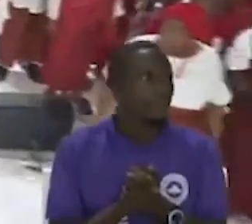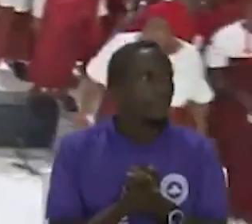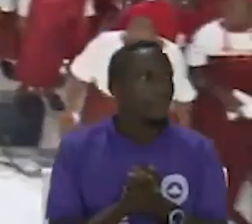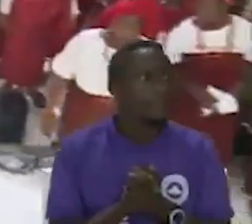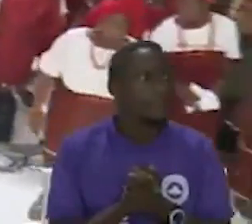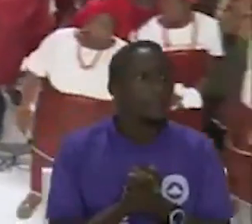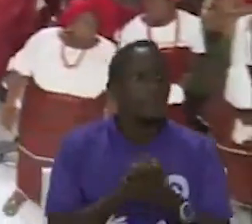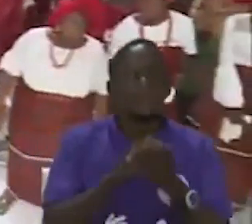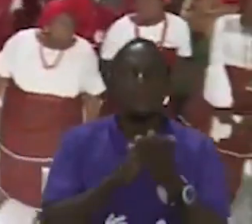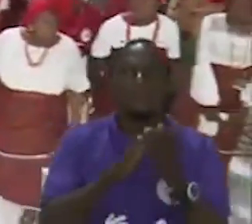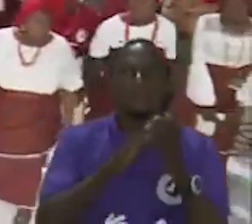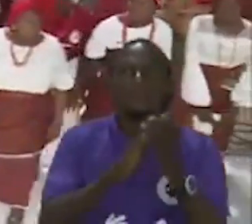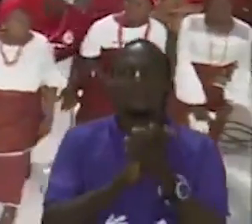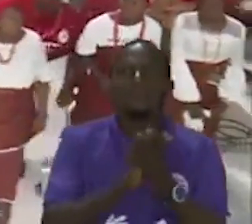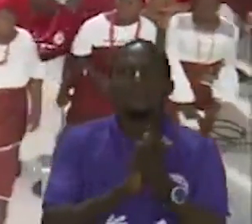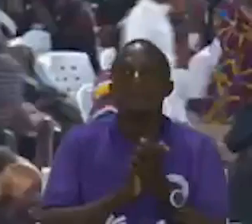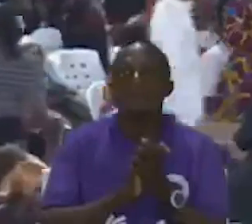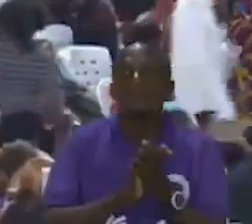Sabao,